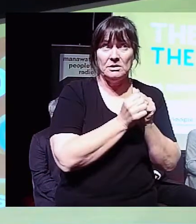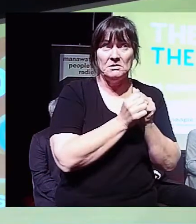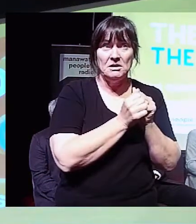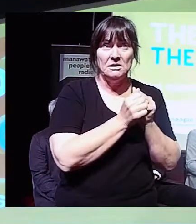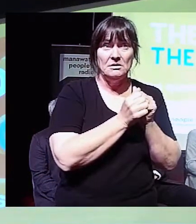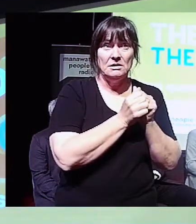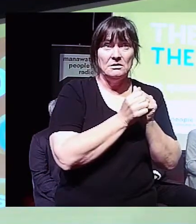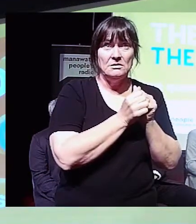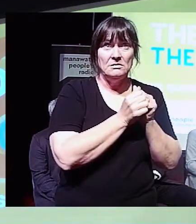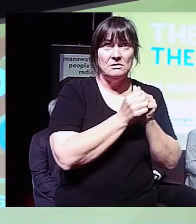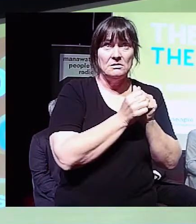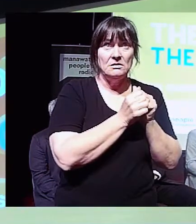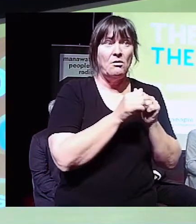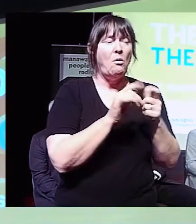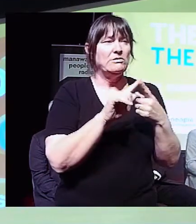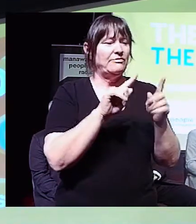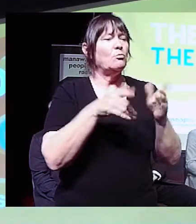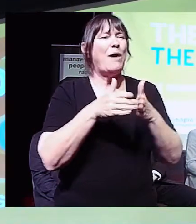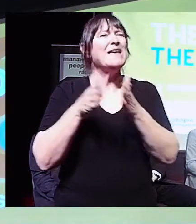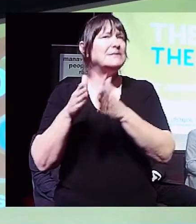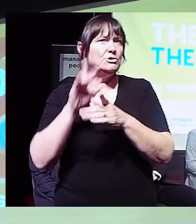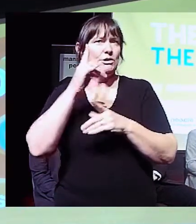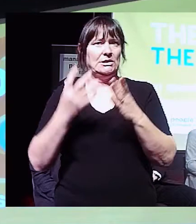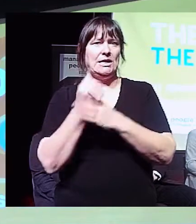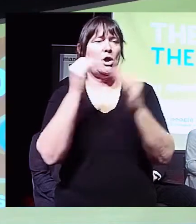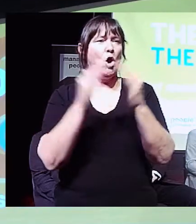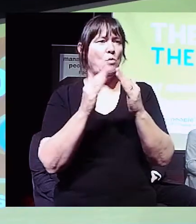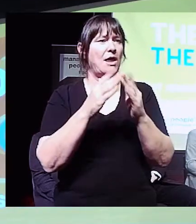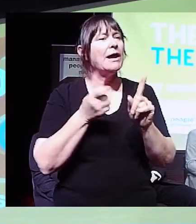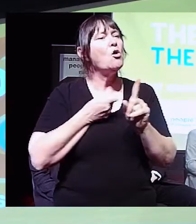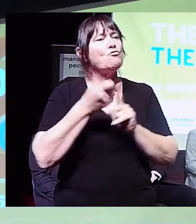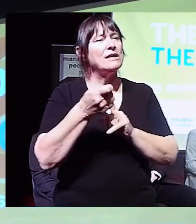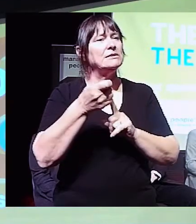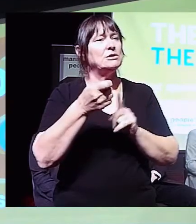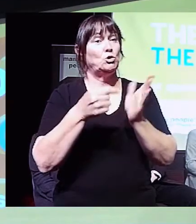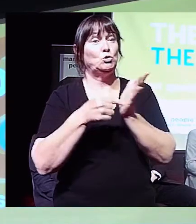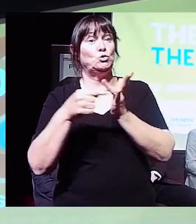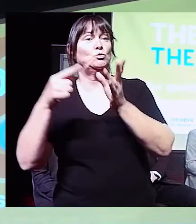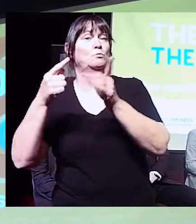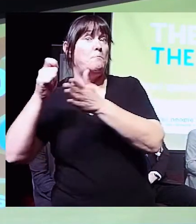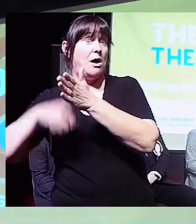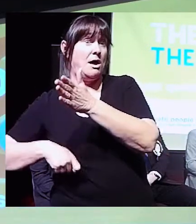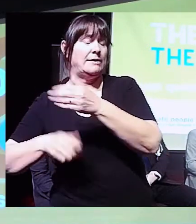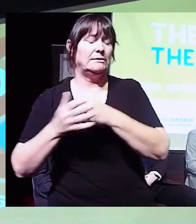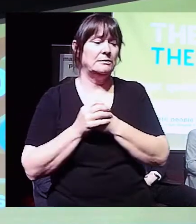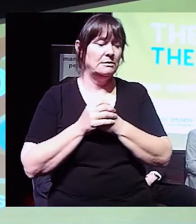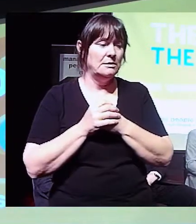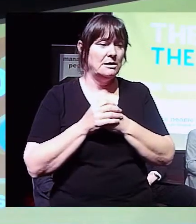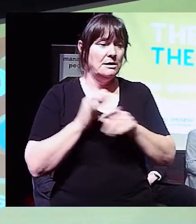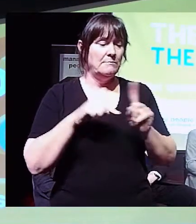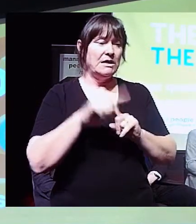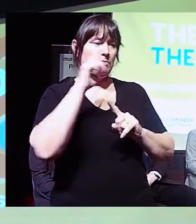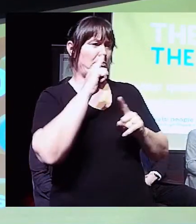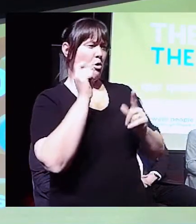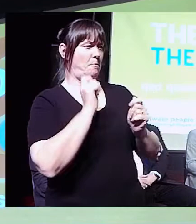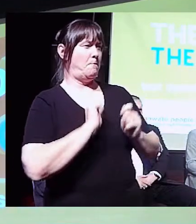look at partnerships like rent-to-buy schemes, different ways. We want to have a myriad of different ways. One thing we also want to do is the various home builders,